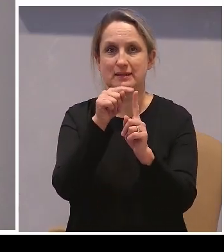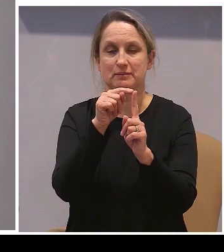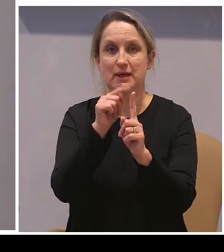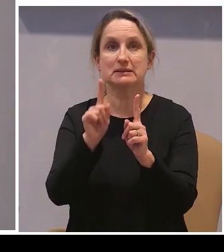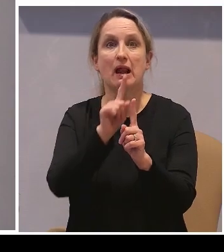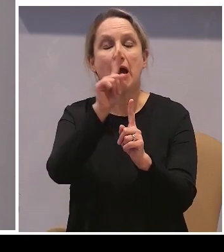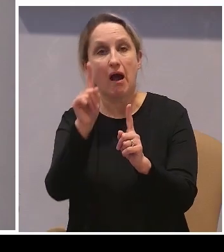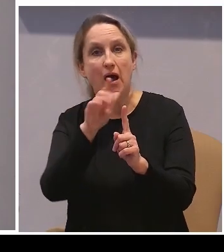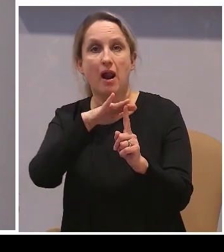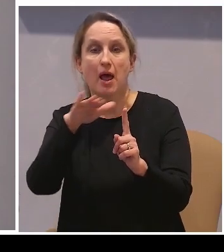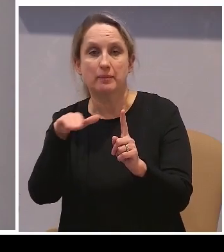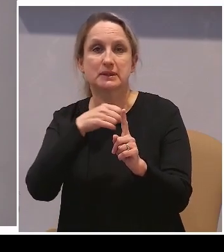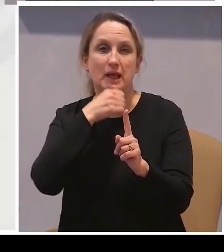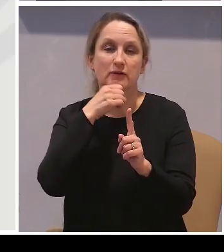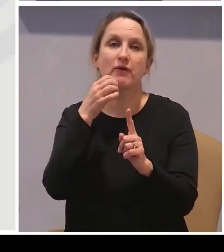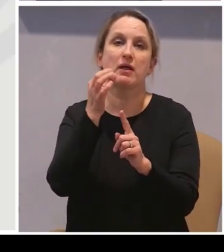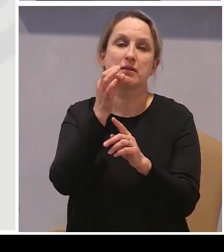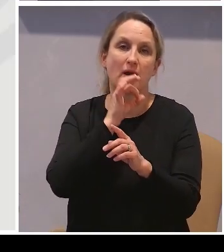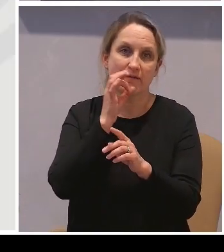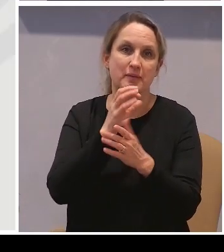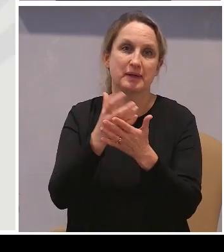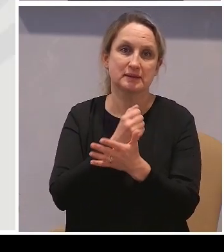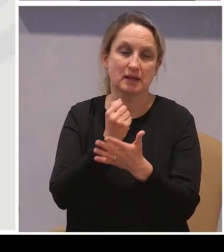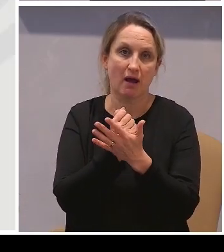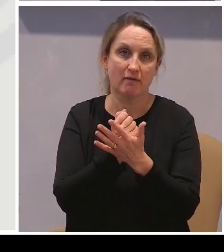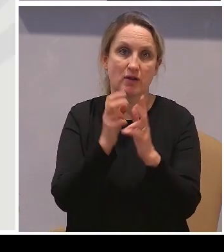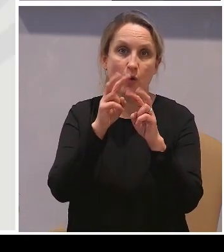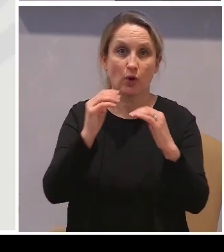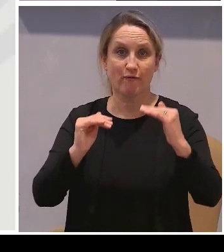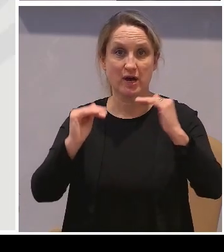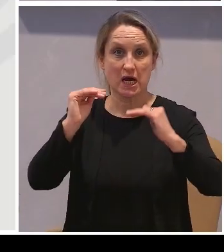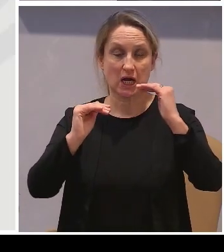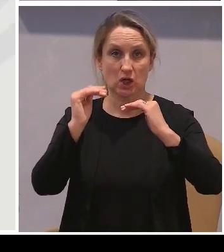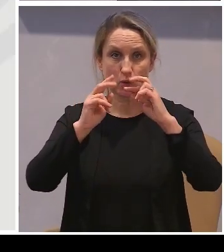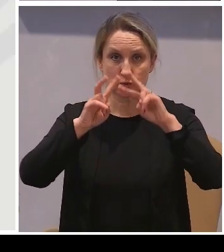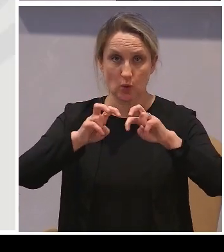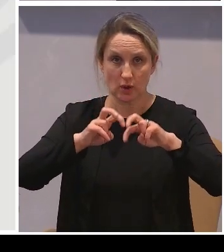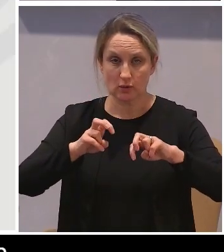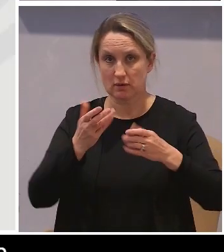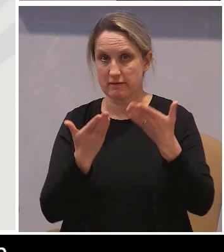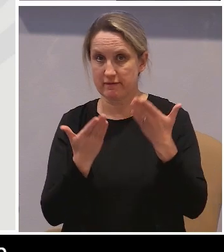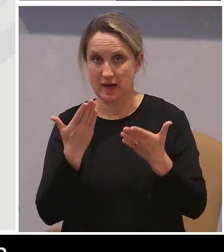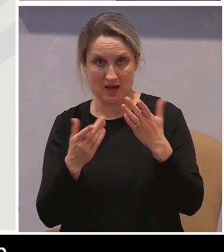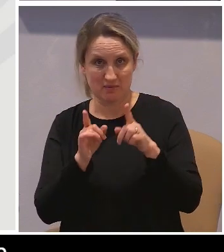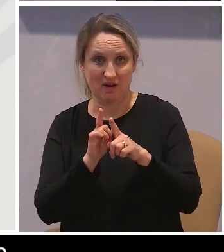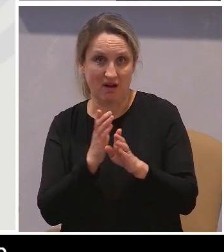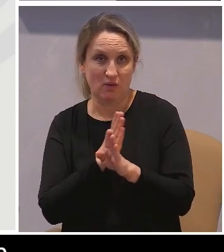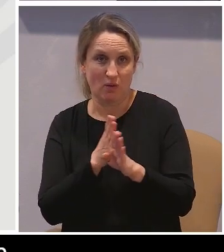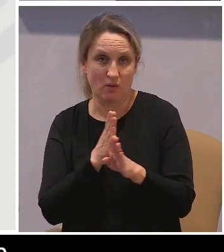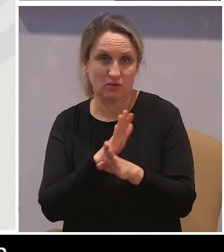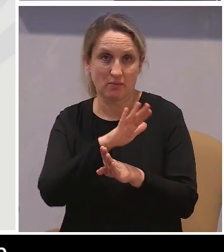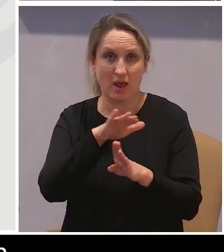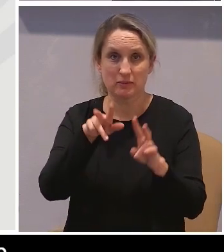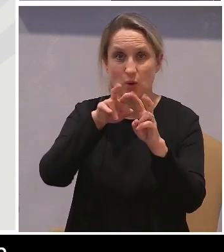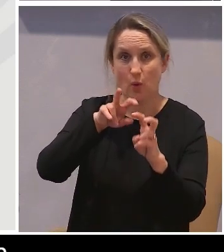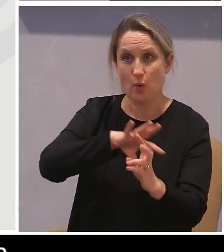the effectiveness and safety of the medicines. on võrdlusuuringud, siis võib When juhtuda ka we are nii, dealing et with kui laps comparative läheb